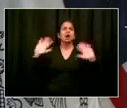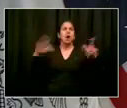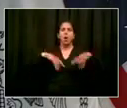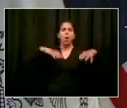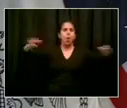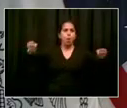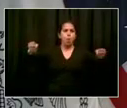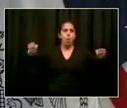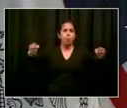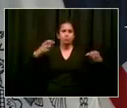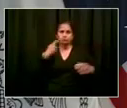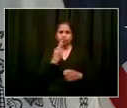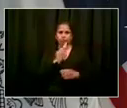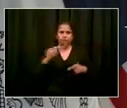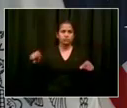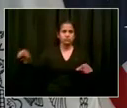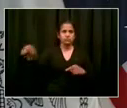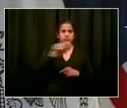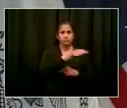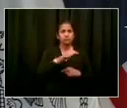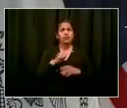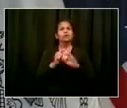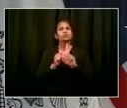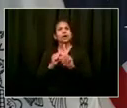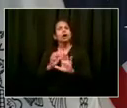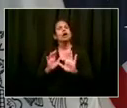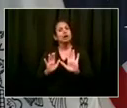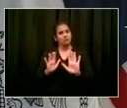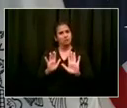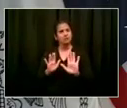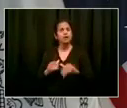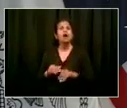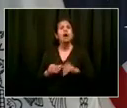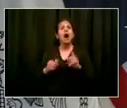one is to beat back this disease successfully so all of New York